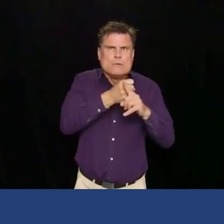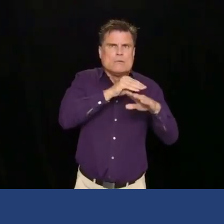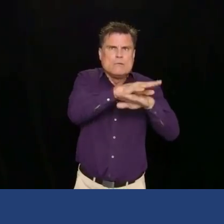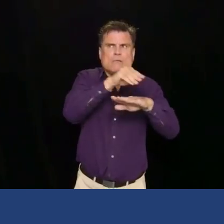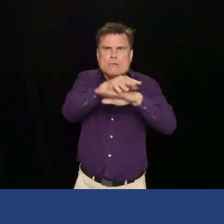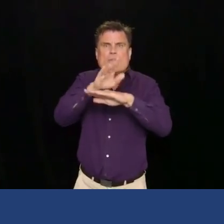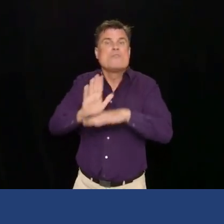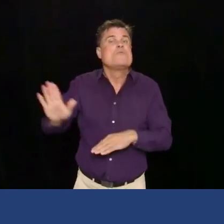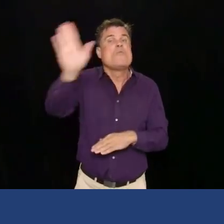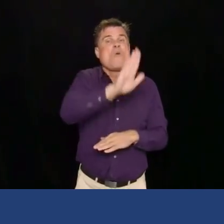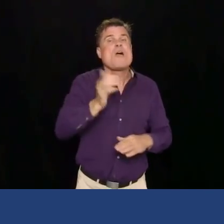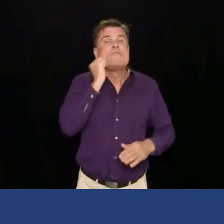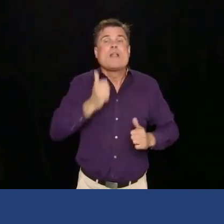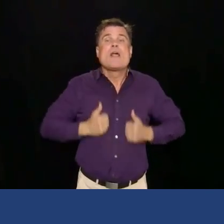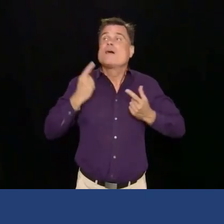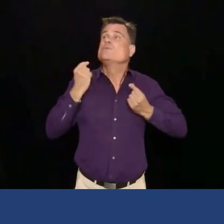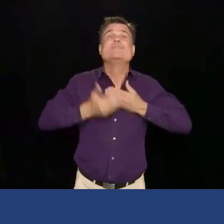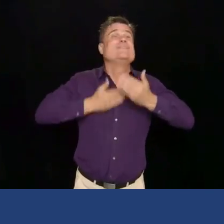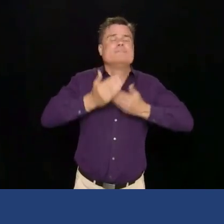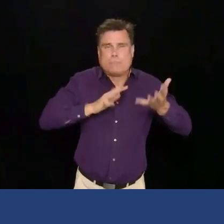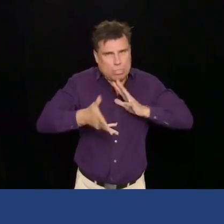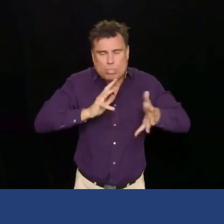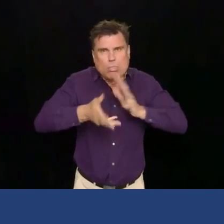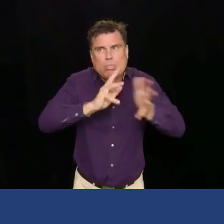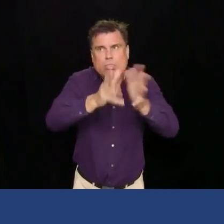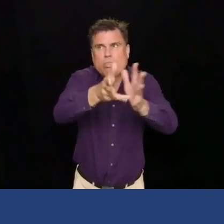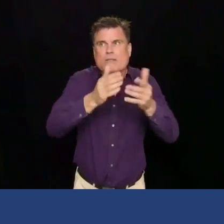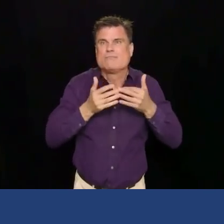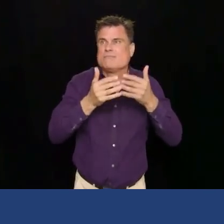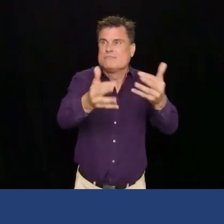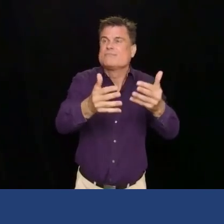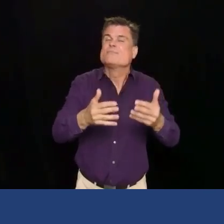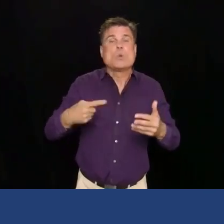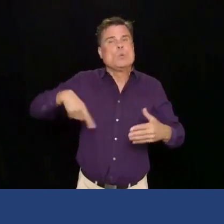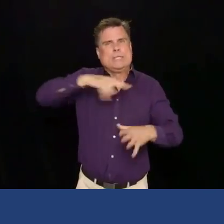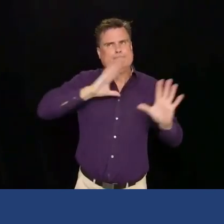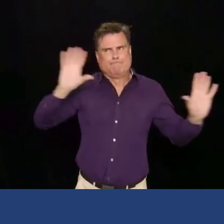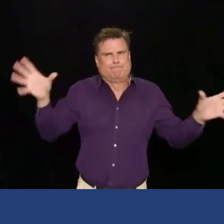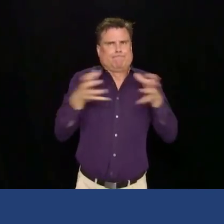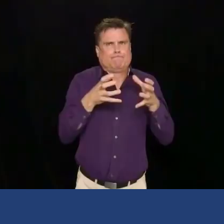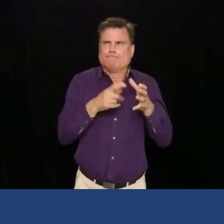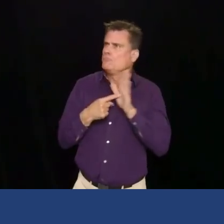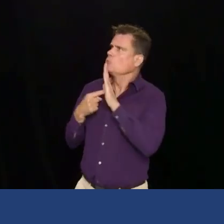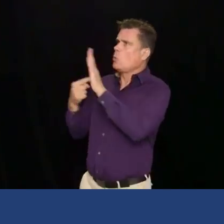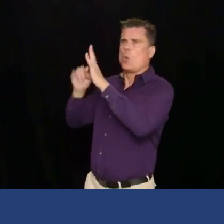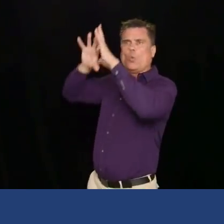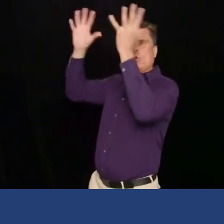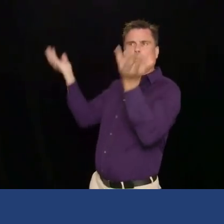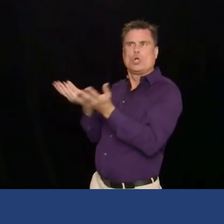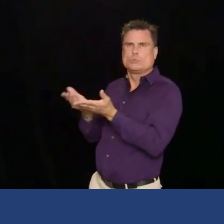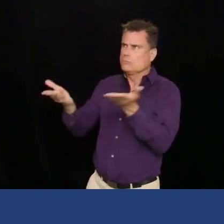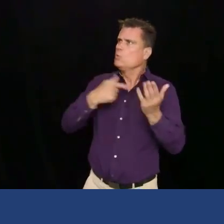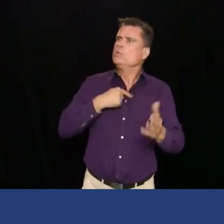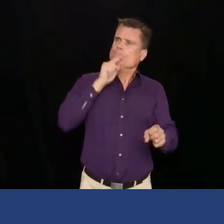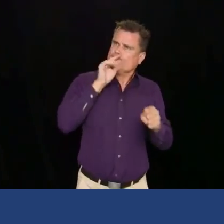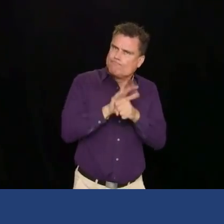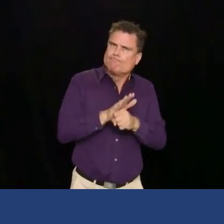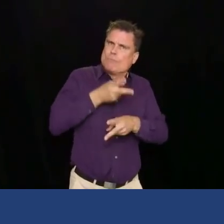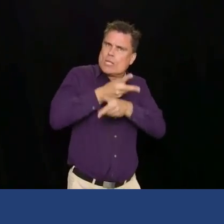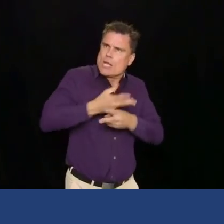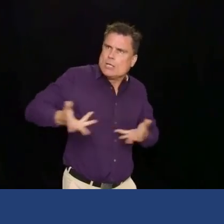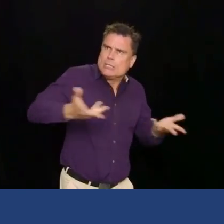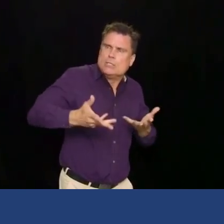lives is profound. Together, we are showing the world that with commitment and with care for one another, we can weather